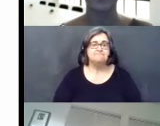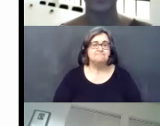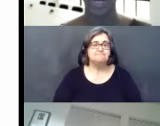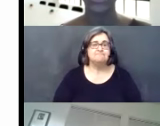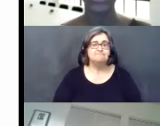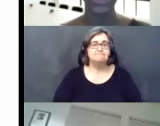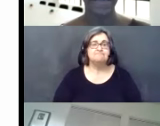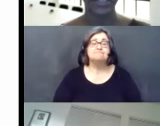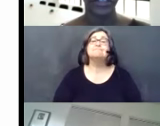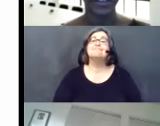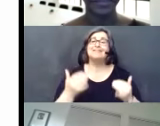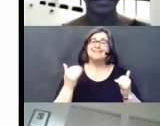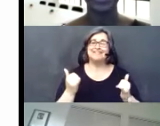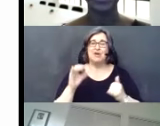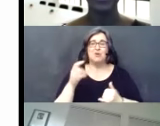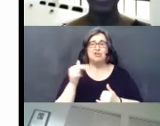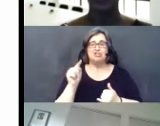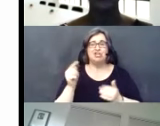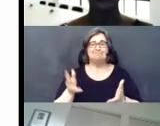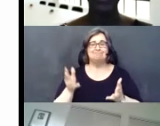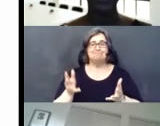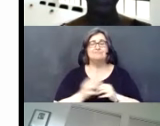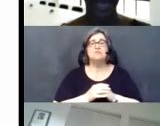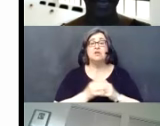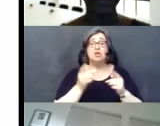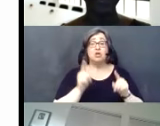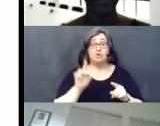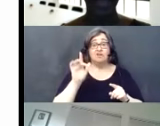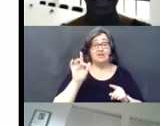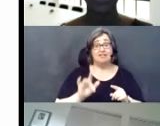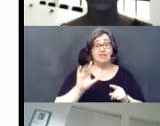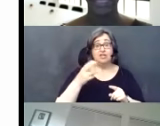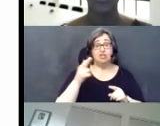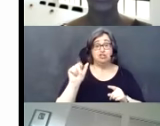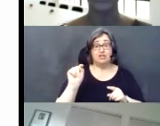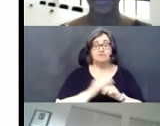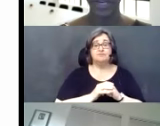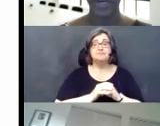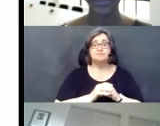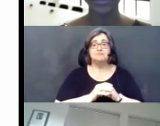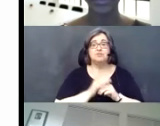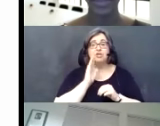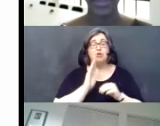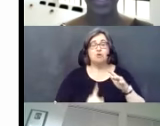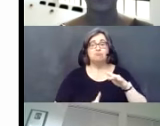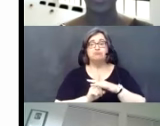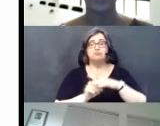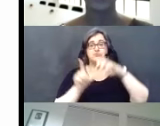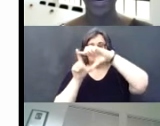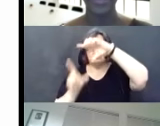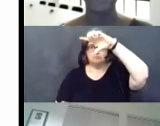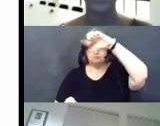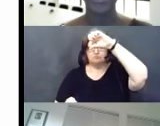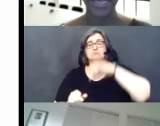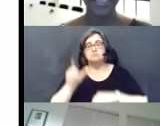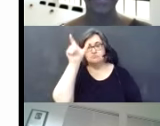Now we're moving on to the chat feature. When you click on Chat, the chat window will appear. It will be on the